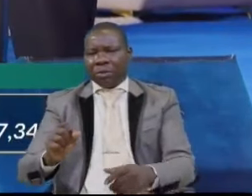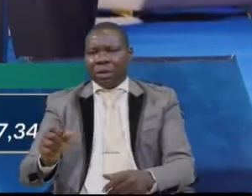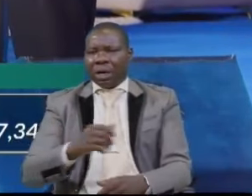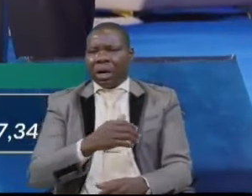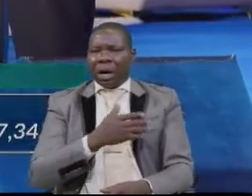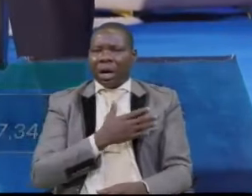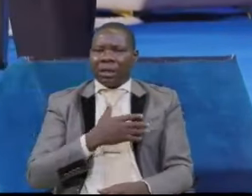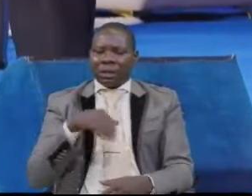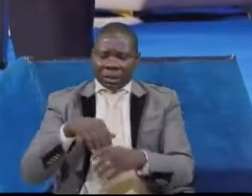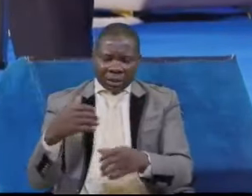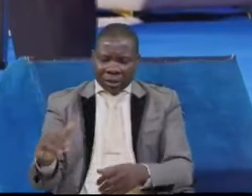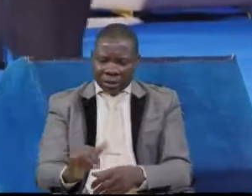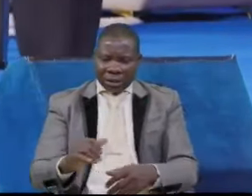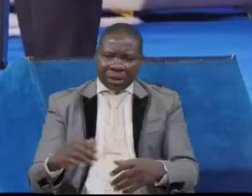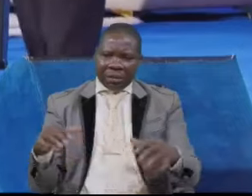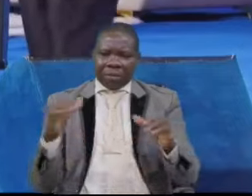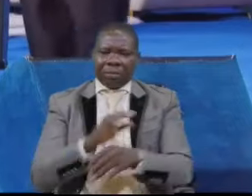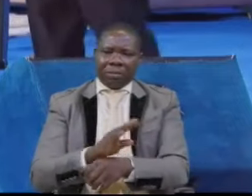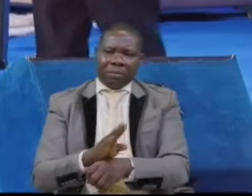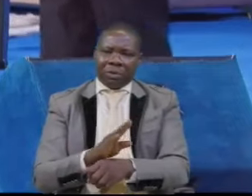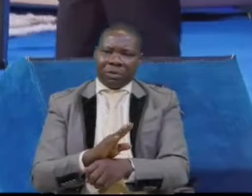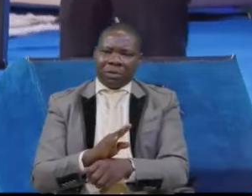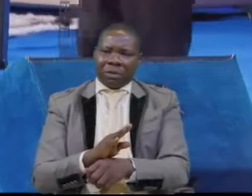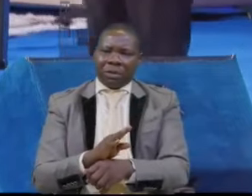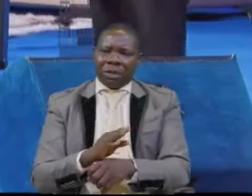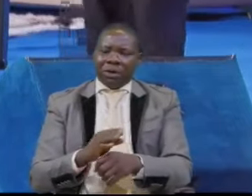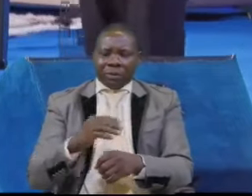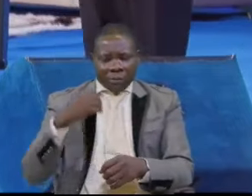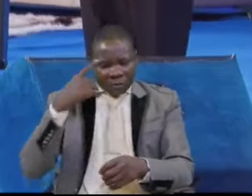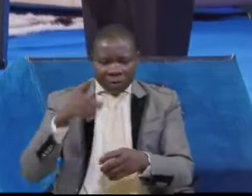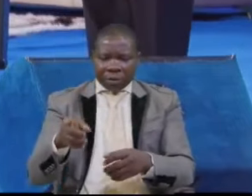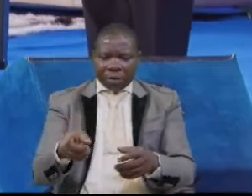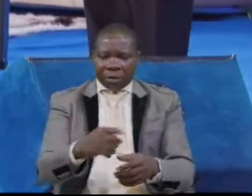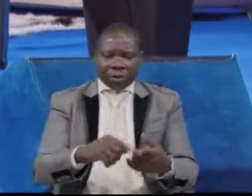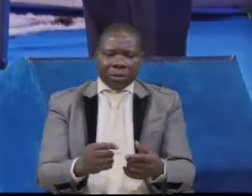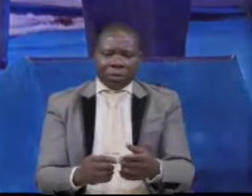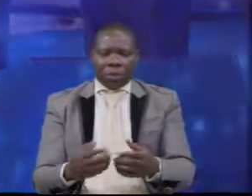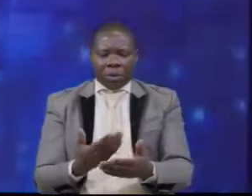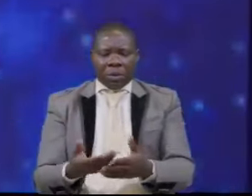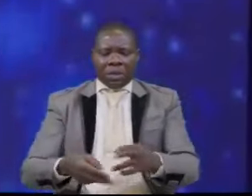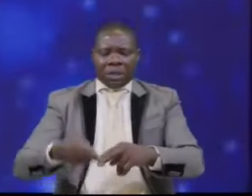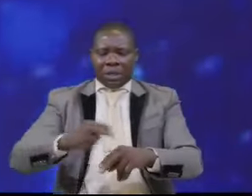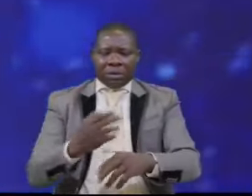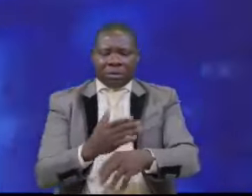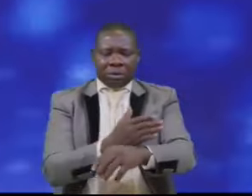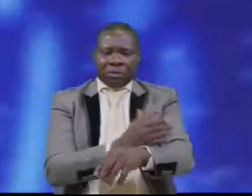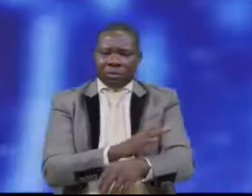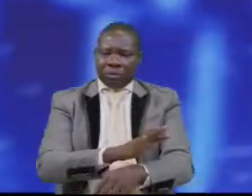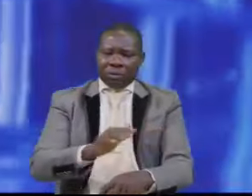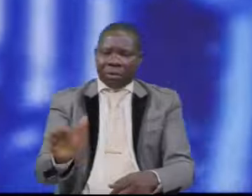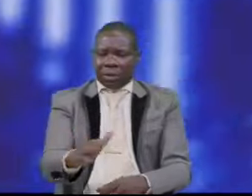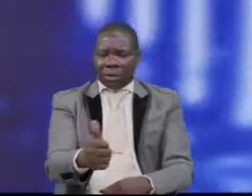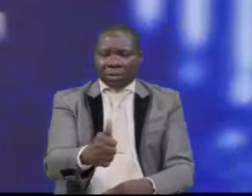not of increasing and improving themselves, then to the business of bringing everybody down, then the business